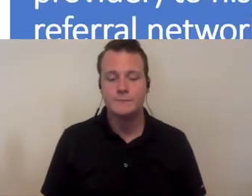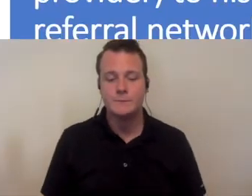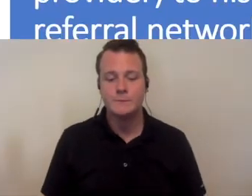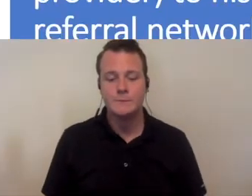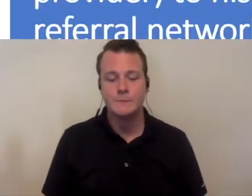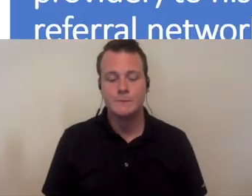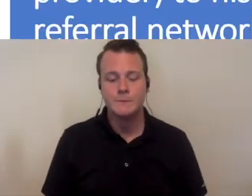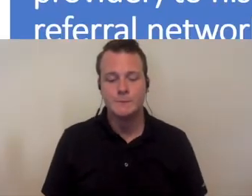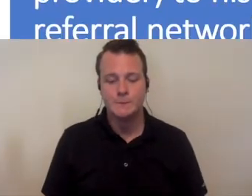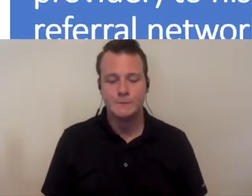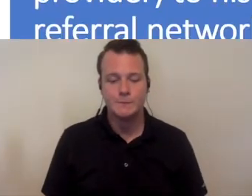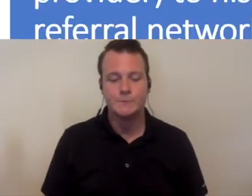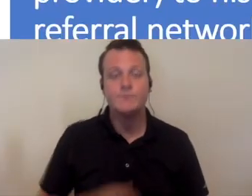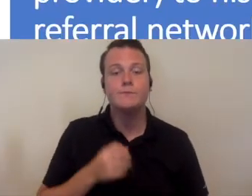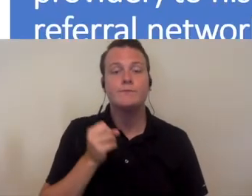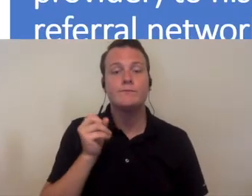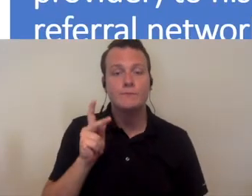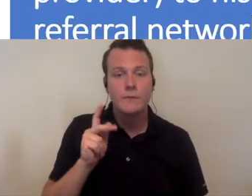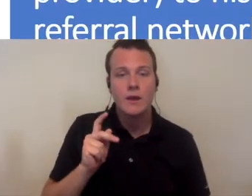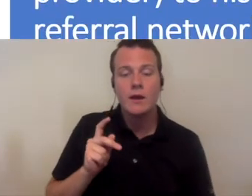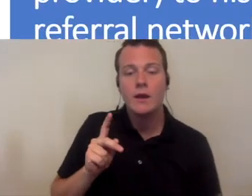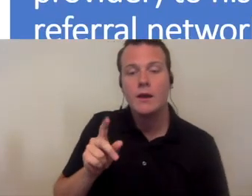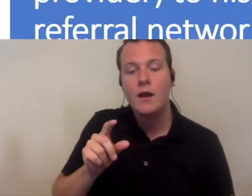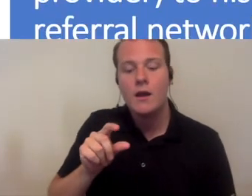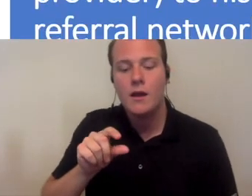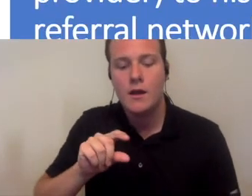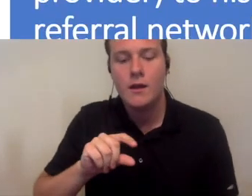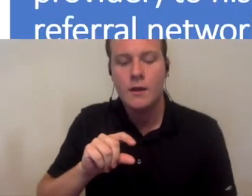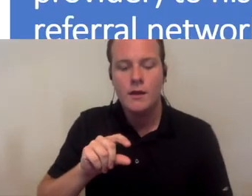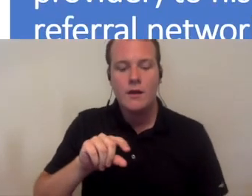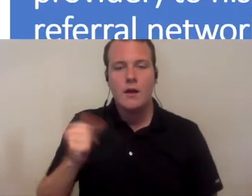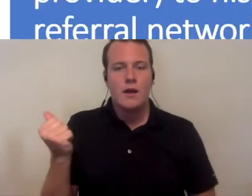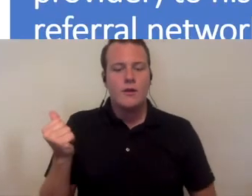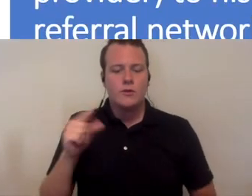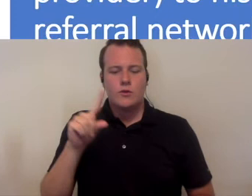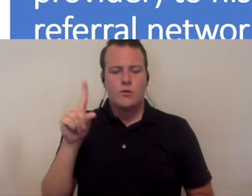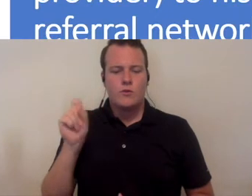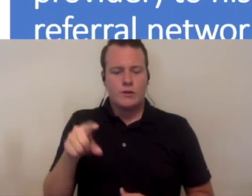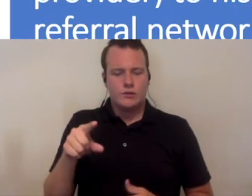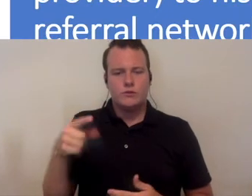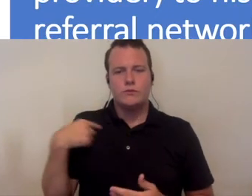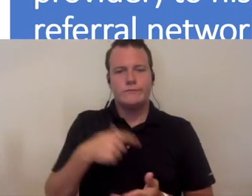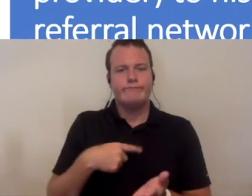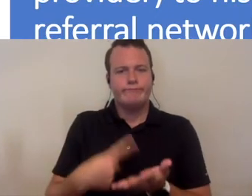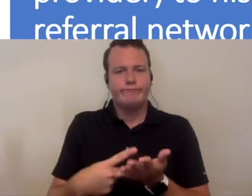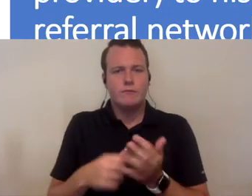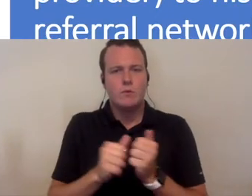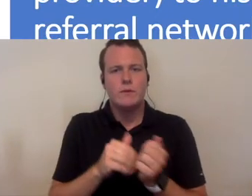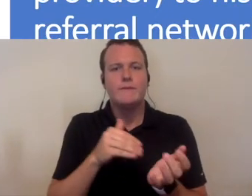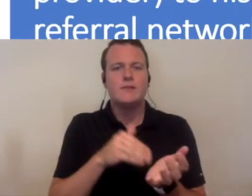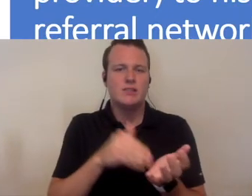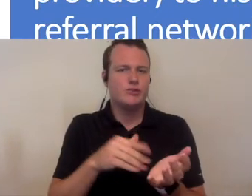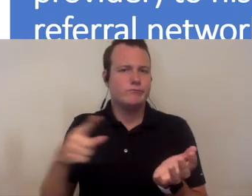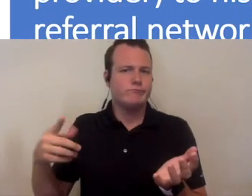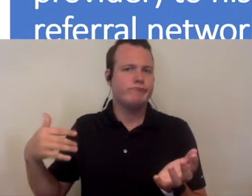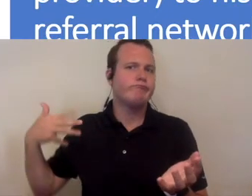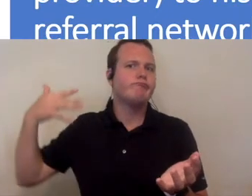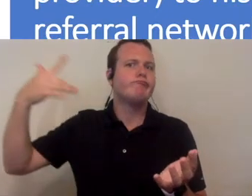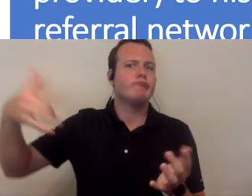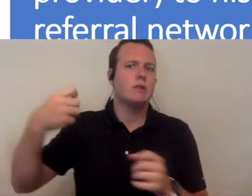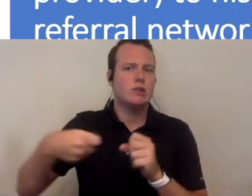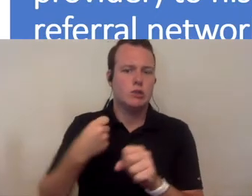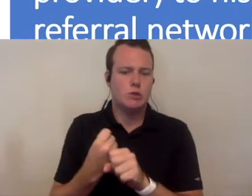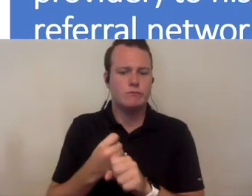So one of the questions that we talked about physicians, and we've talked to many physicians over the years, is, you know, what